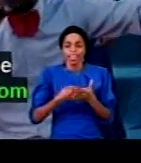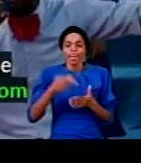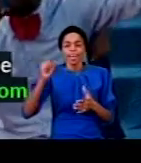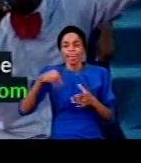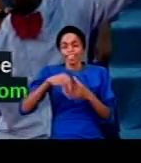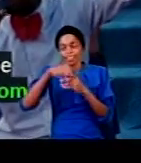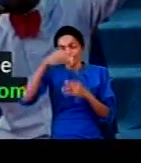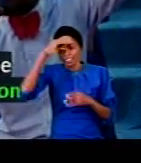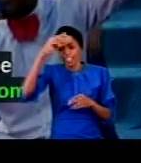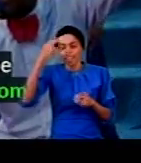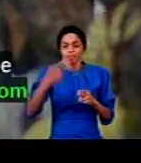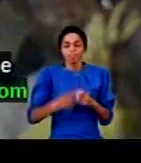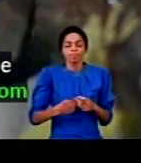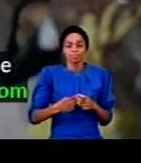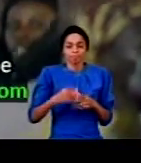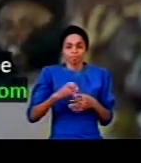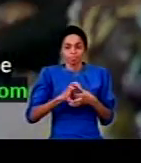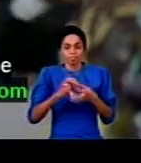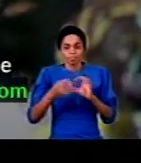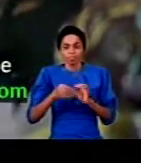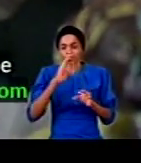Cancer disappear in his name.